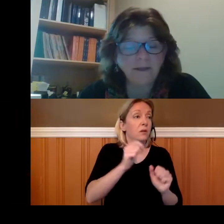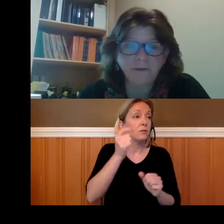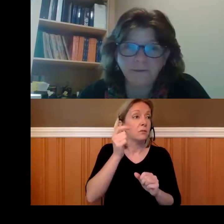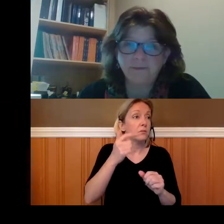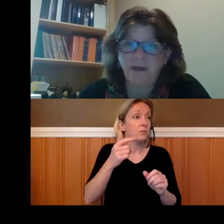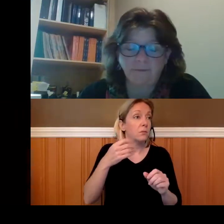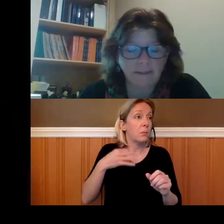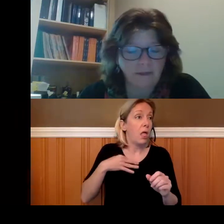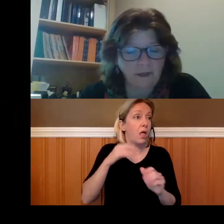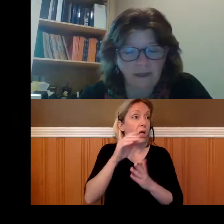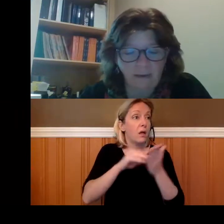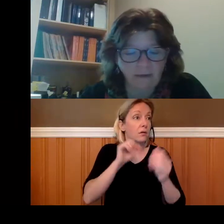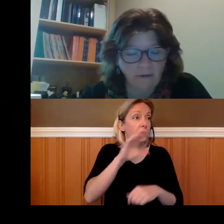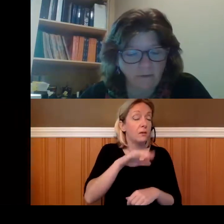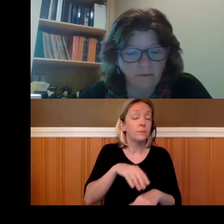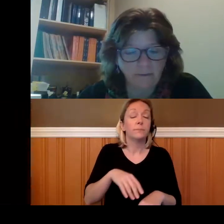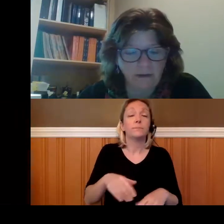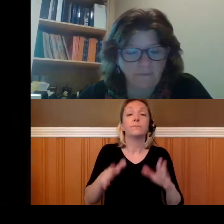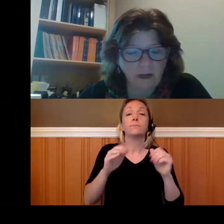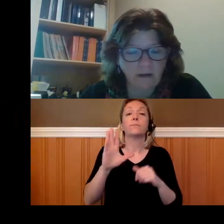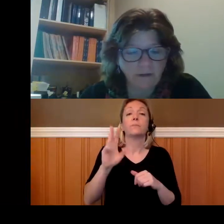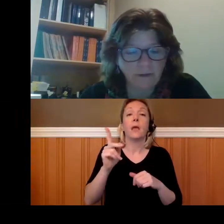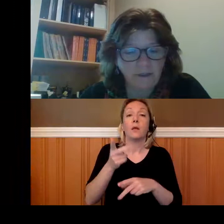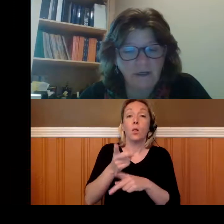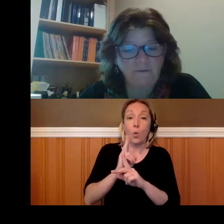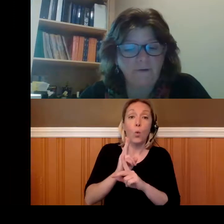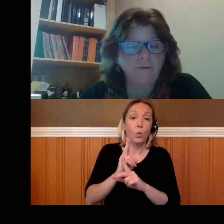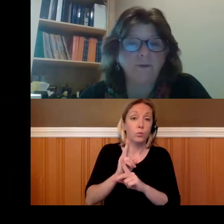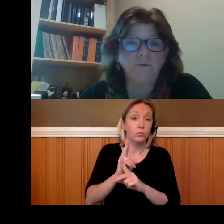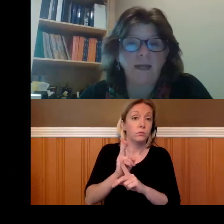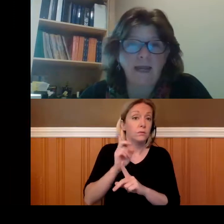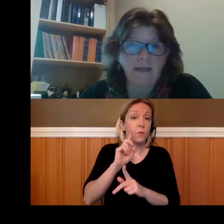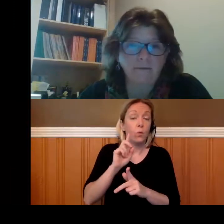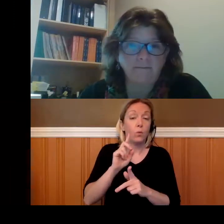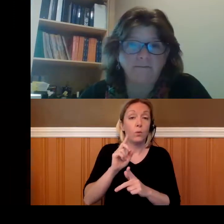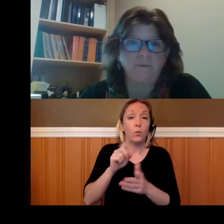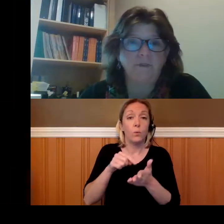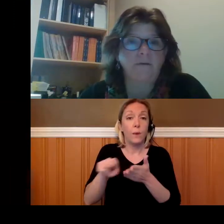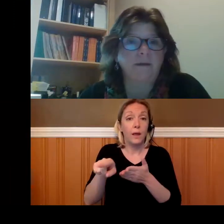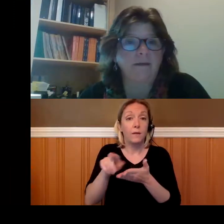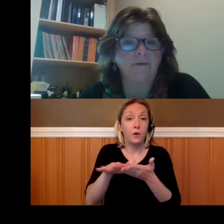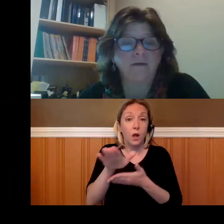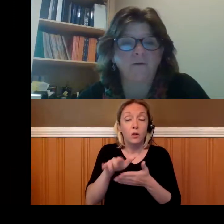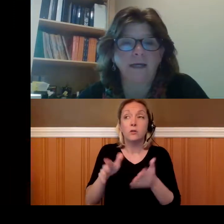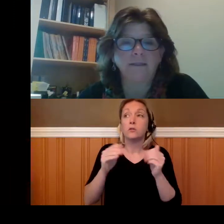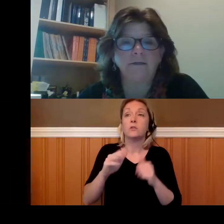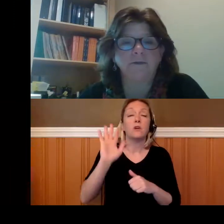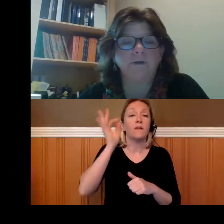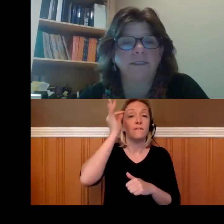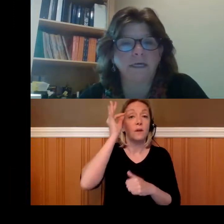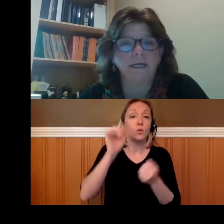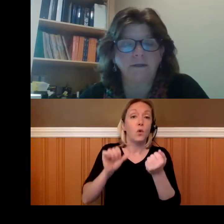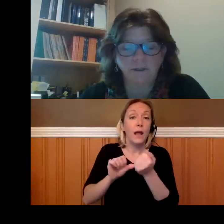you can get a bank loan to pay for college. Federal student aid. Talk about they've got grants, there's work study, there's